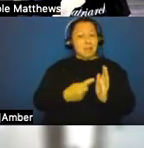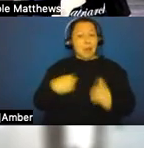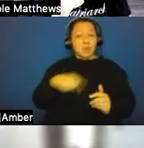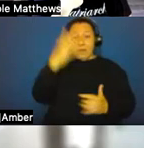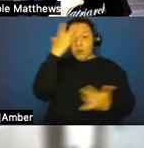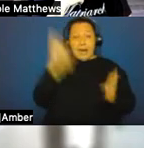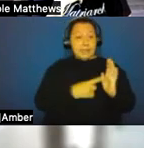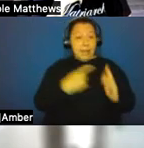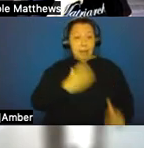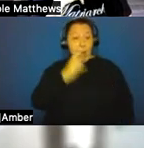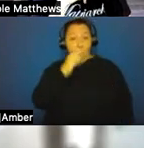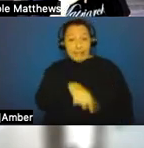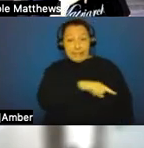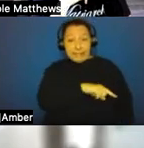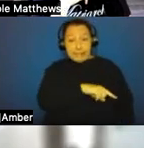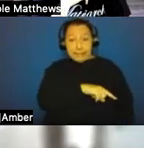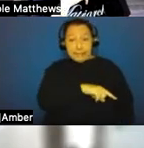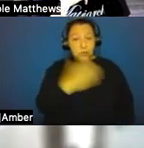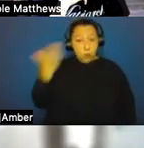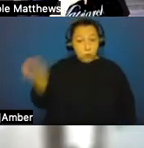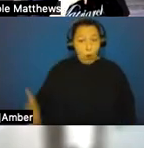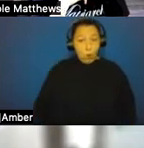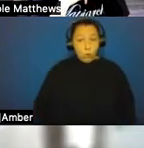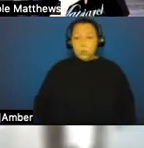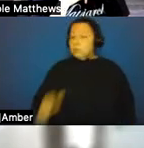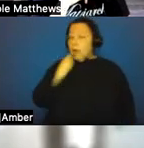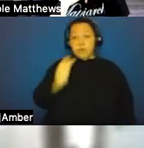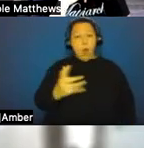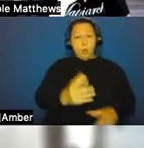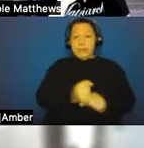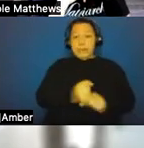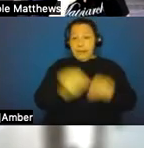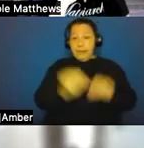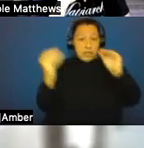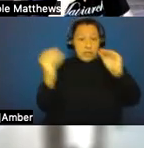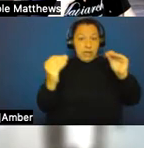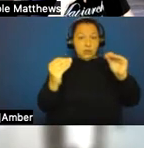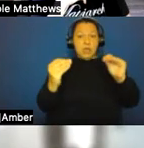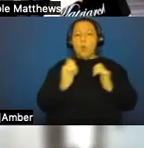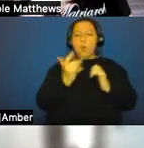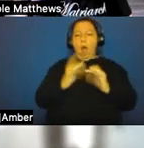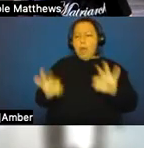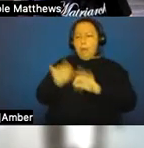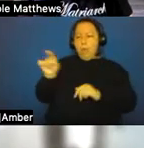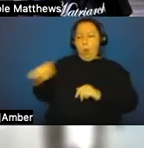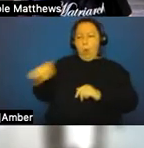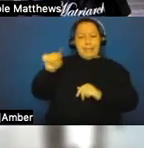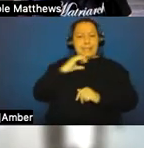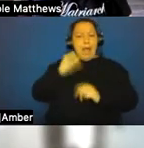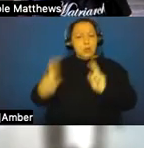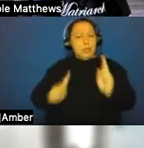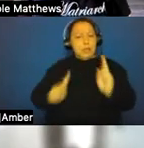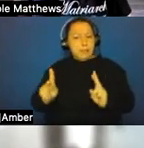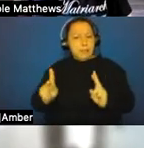know and haven't been taught the importance of elders, and maybe don't go to our elders and ask for